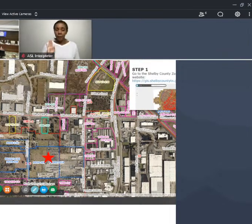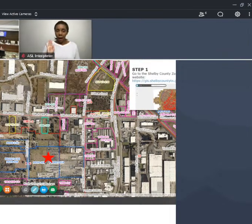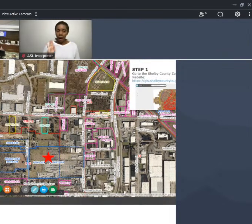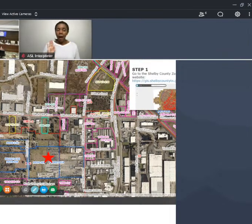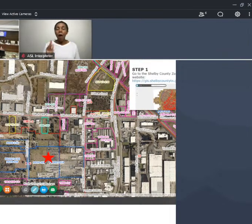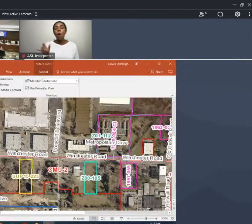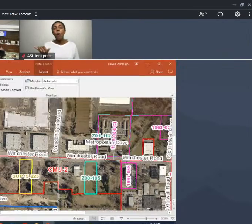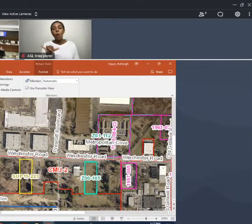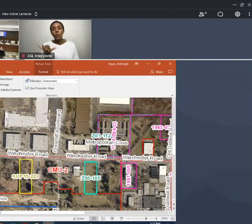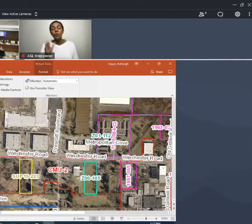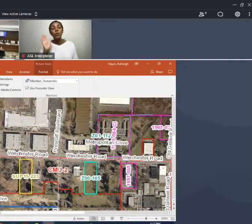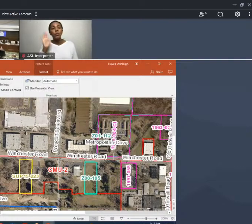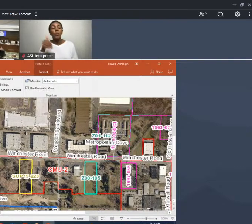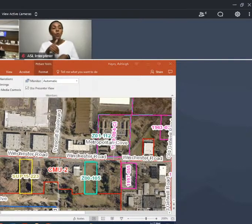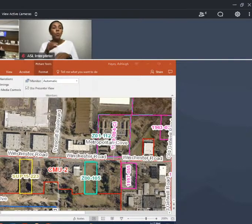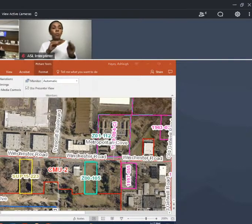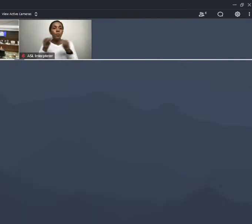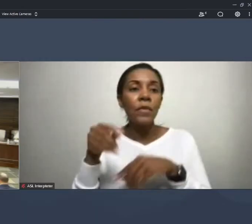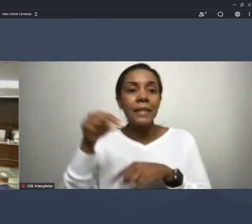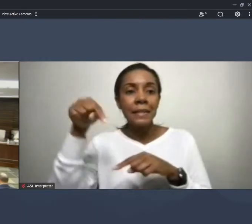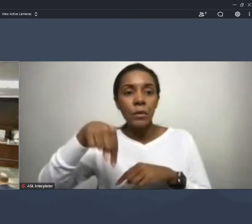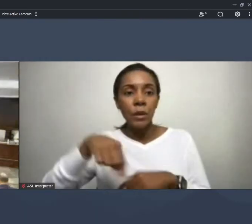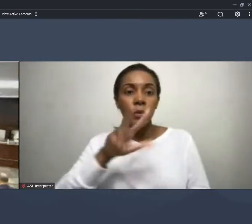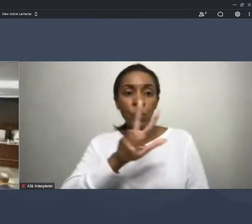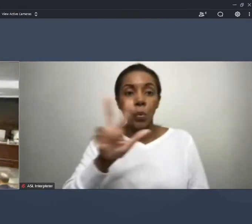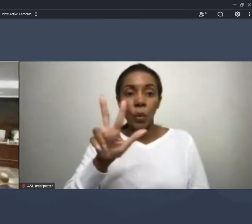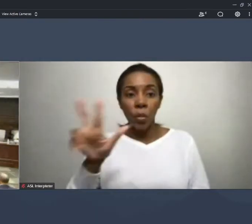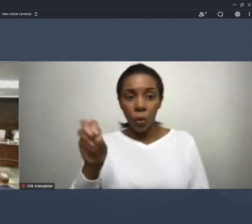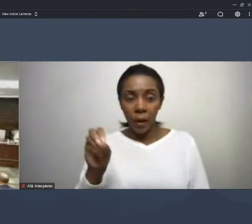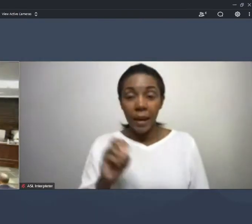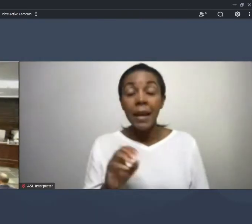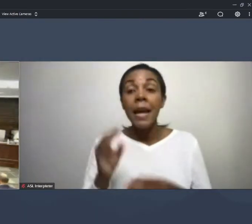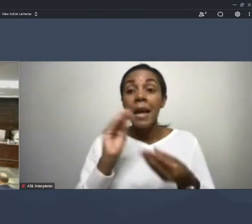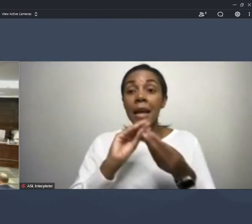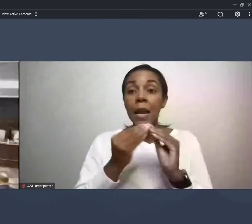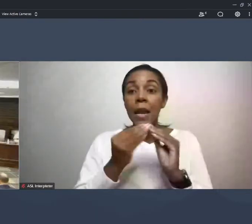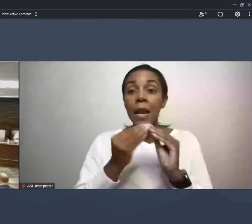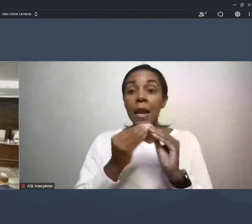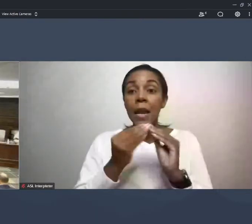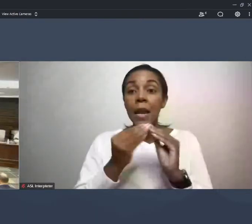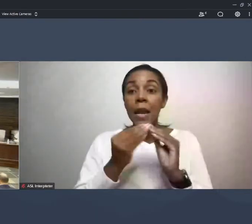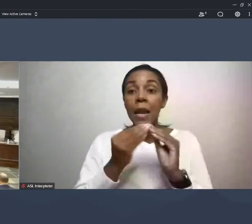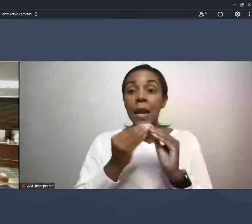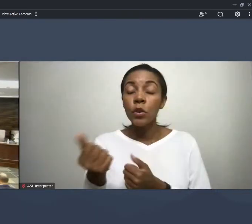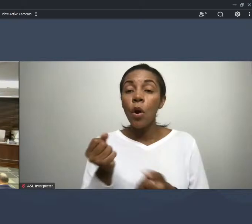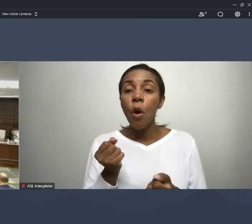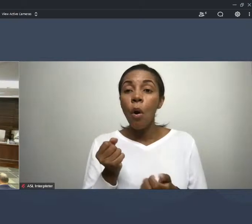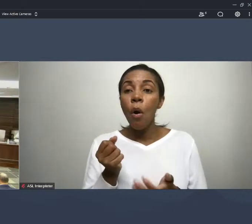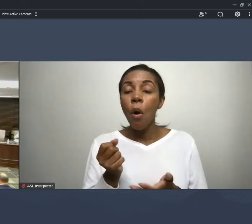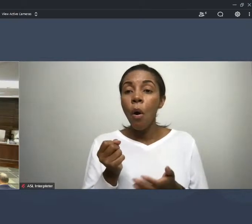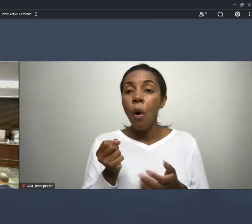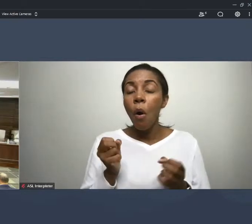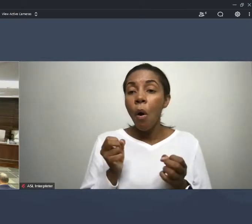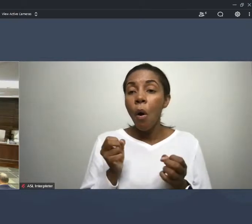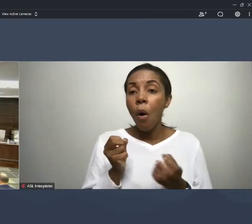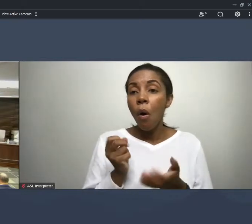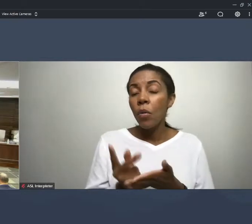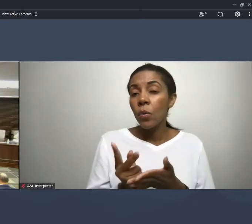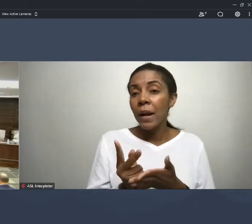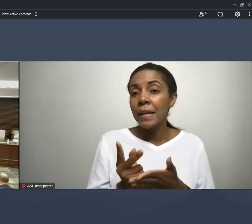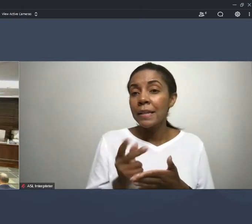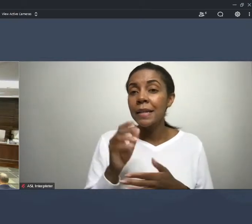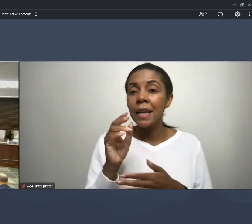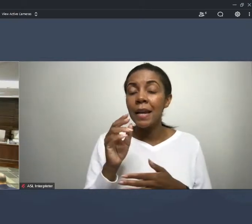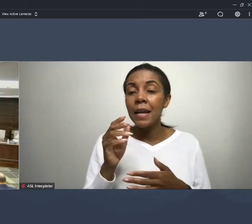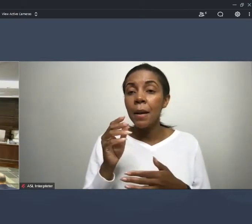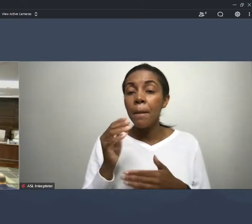That item will be moved downstairs 3:30. Item 3 is a resolution authorizing the Memphis and Shelby County Division of Planning and Development